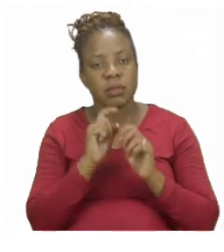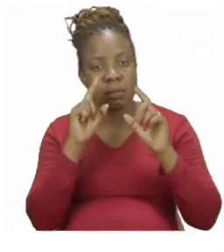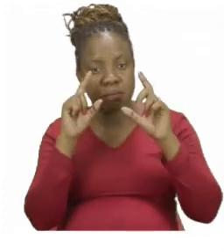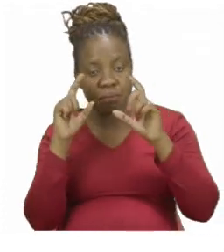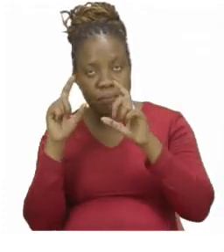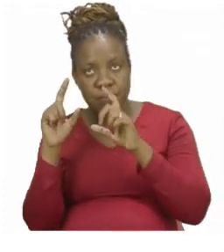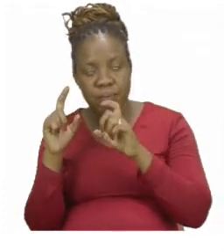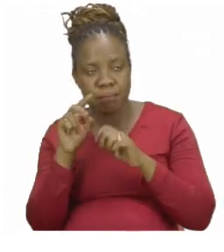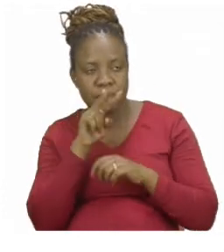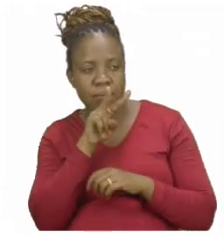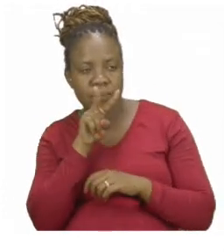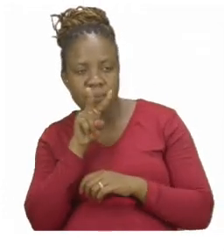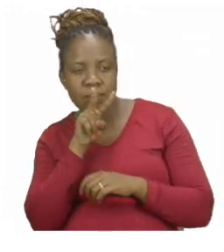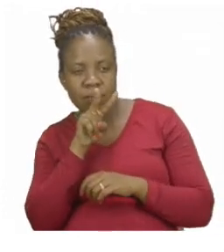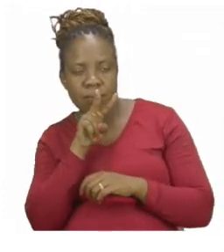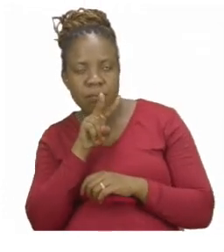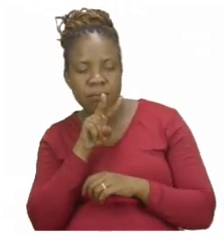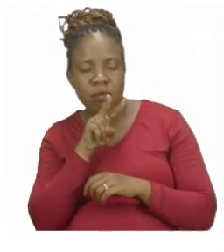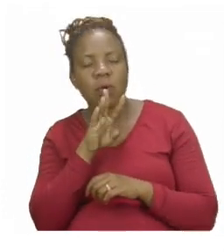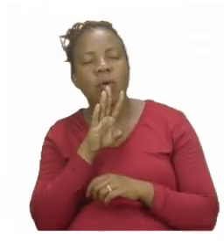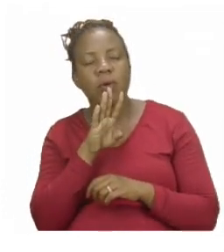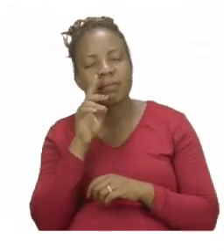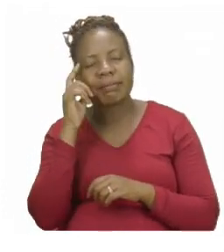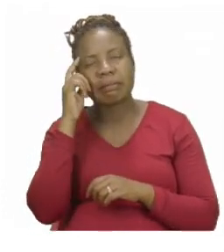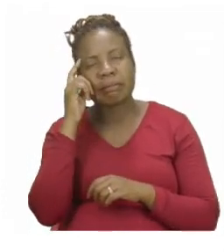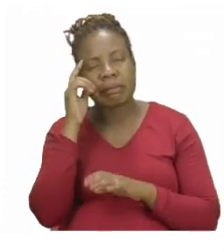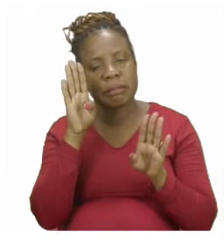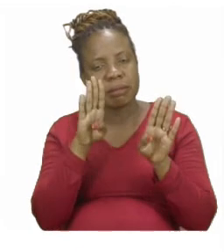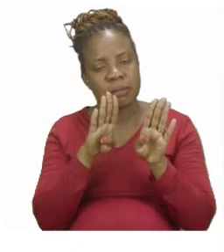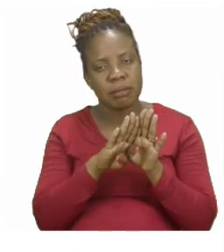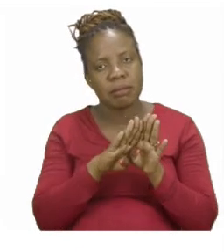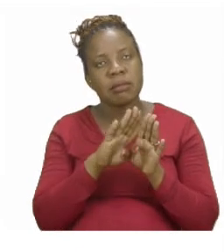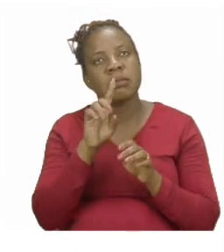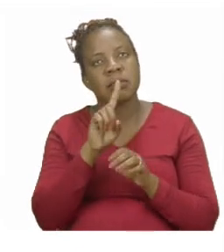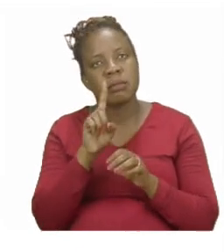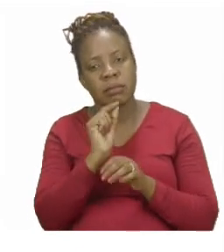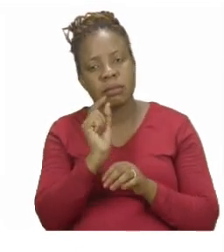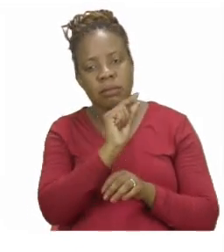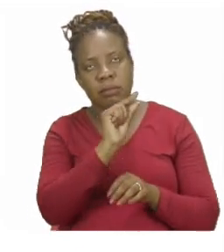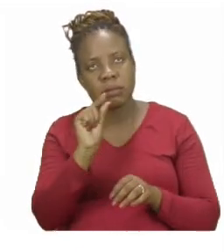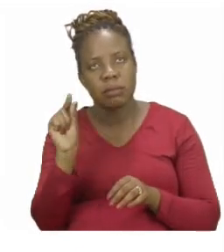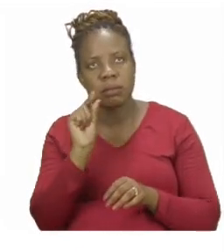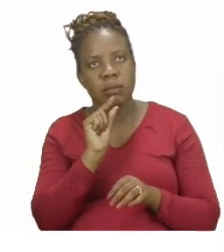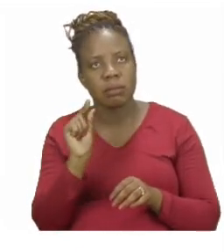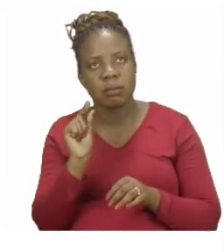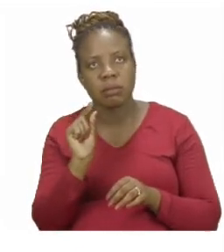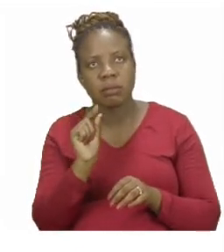the question words that you have to use are what,